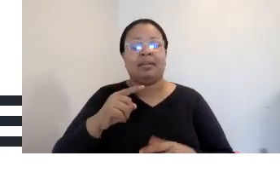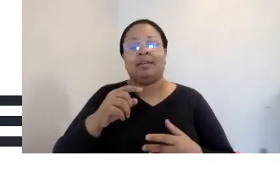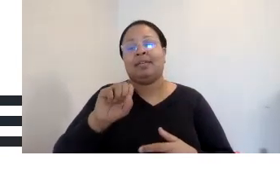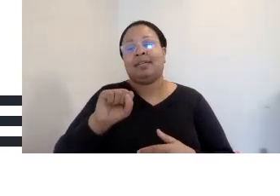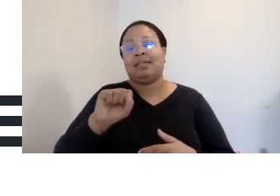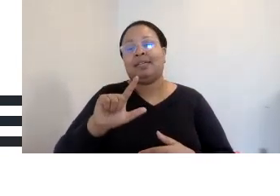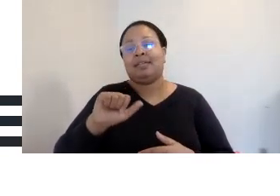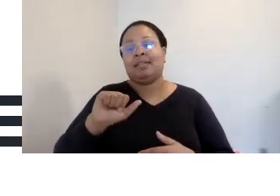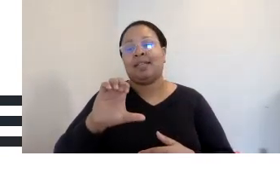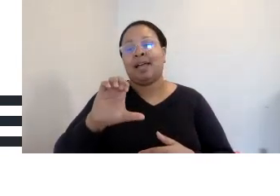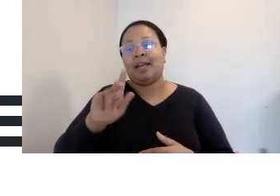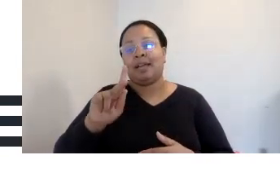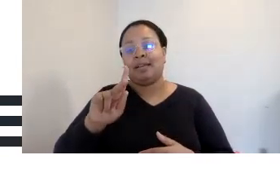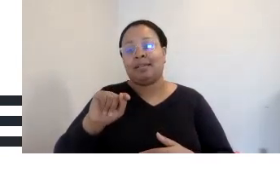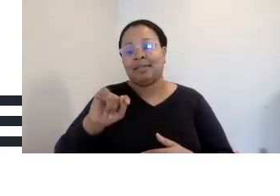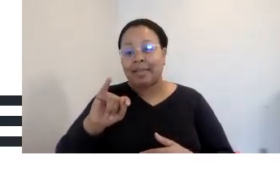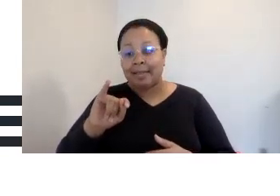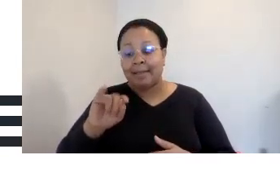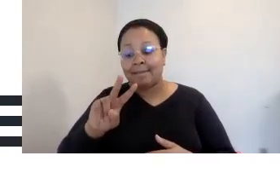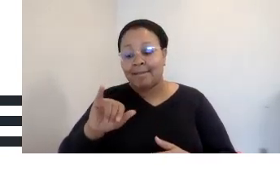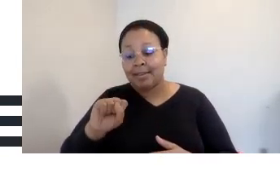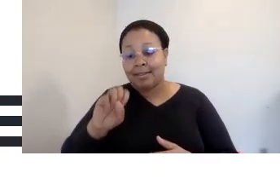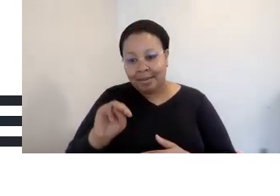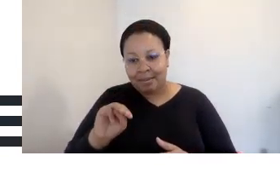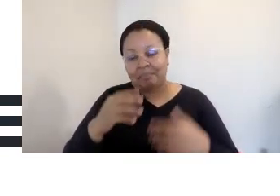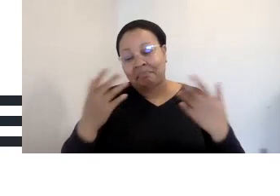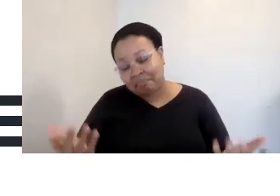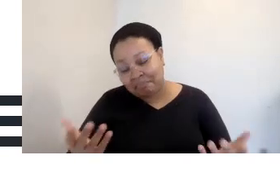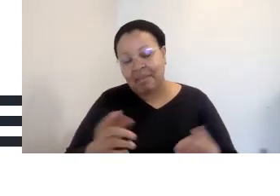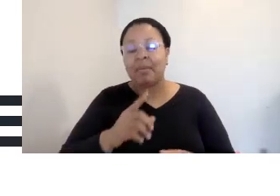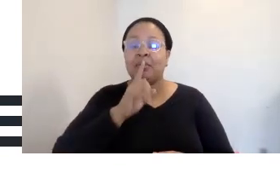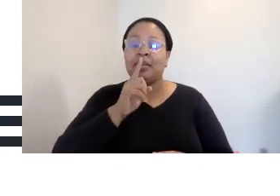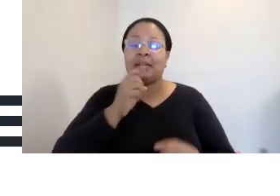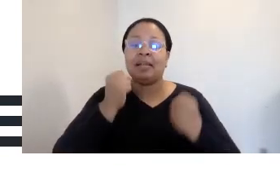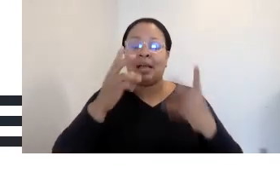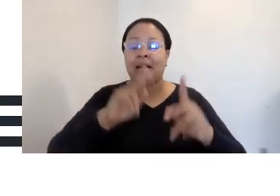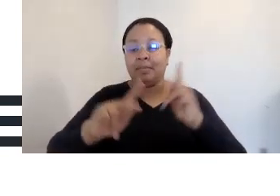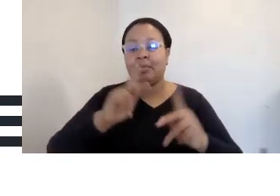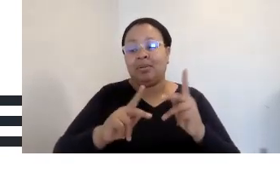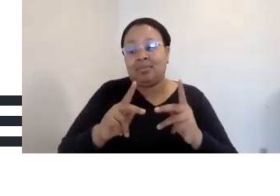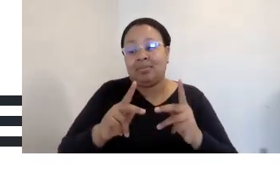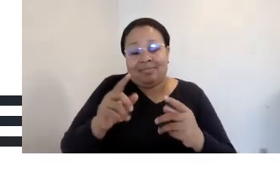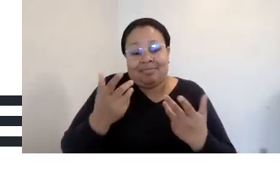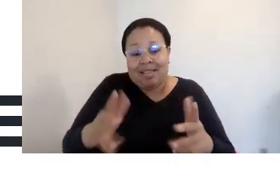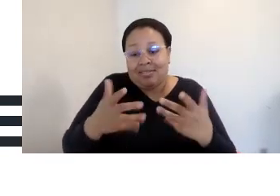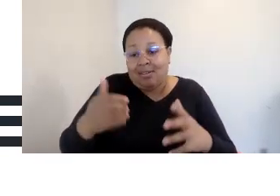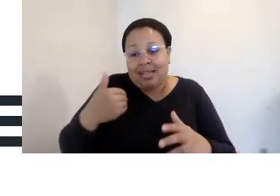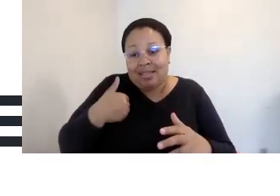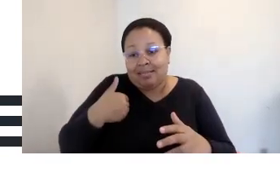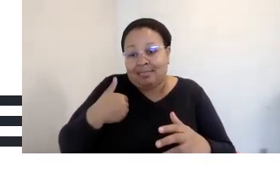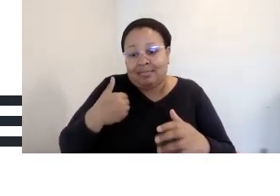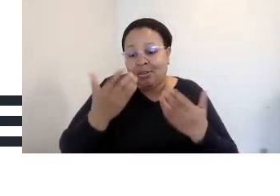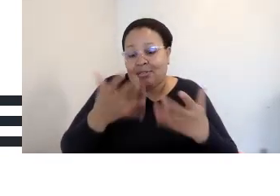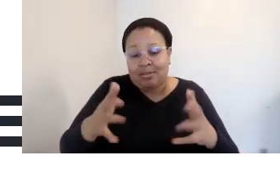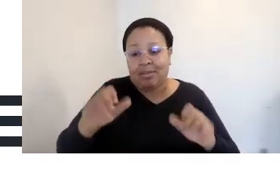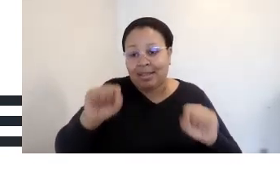lot of ways, this is the only way a lot of disabled people can participate and have their voices heard. I like to